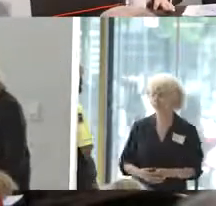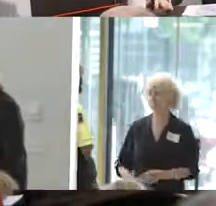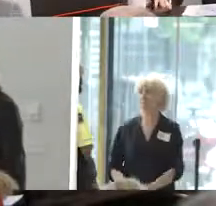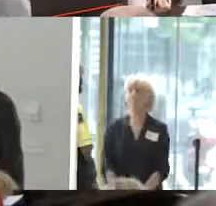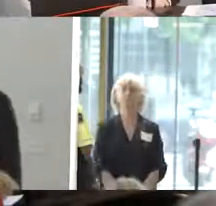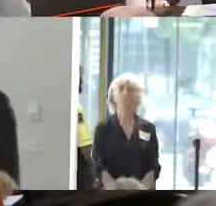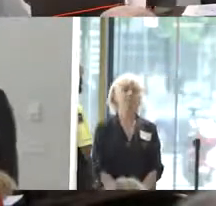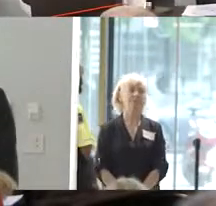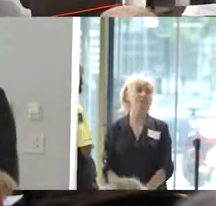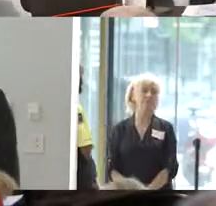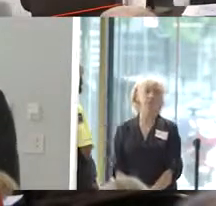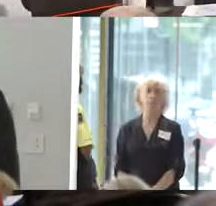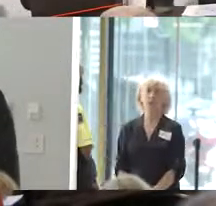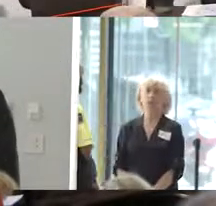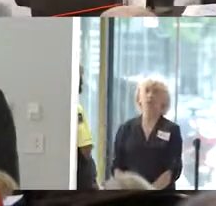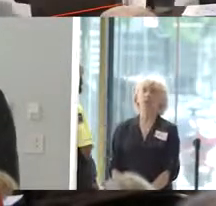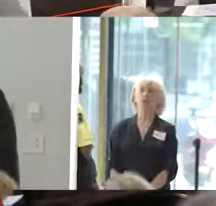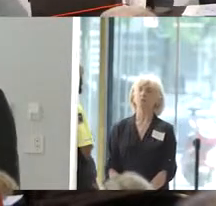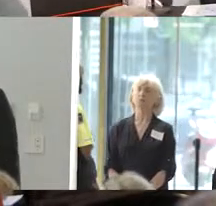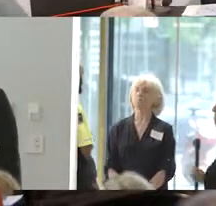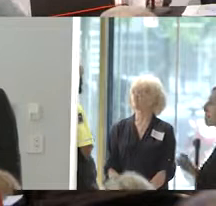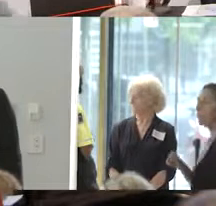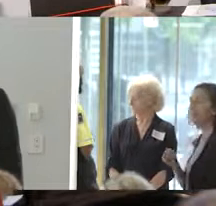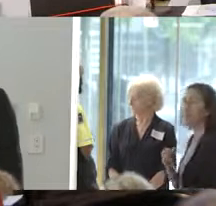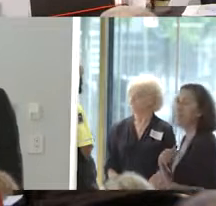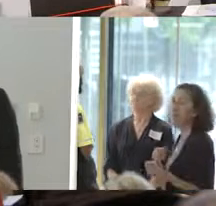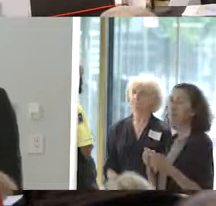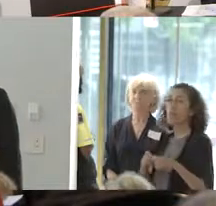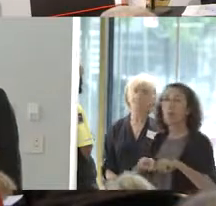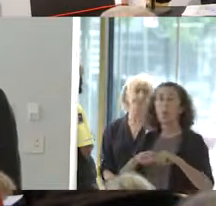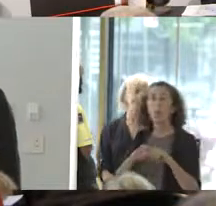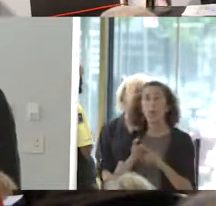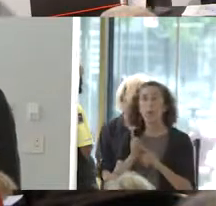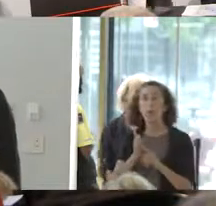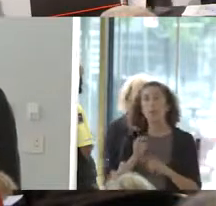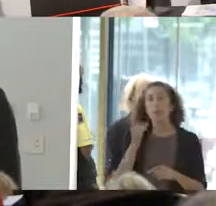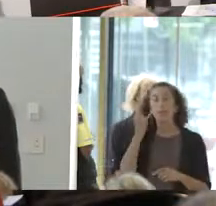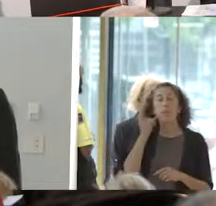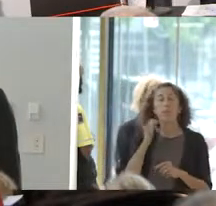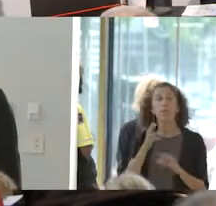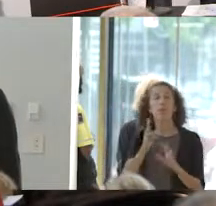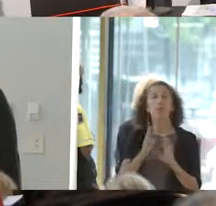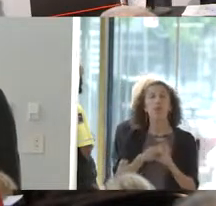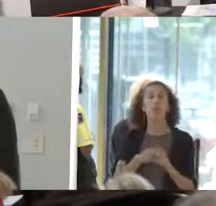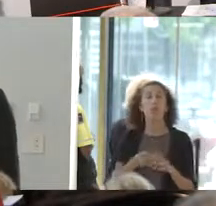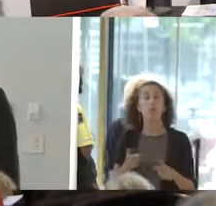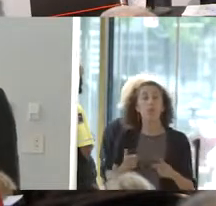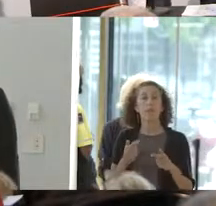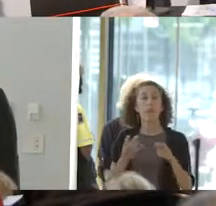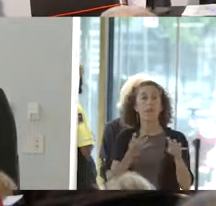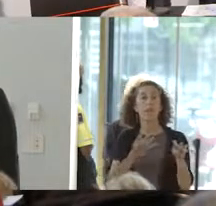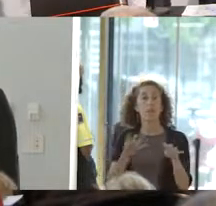Karen, let me just pop in for a second, and I'm speaking to the folks who are watching by live stream. The chat is now open,